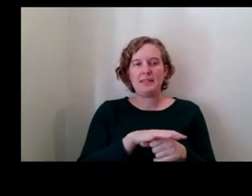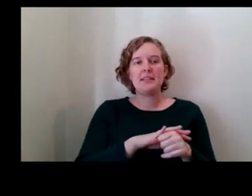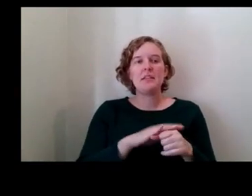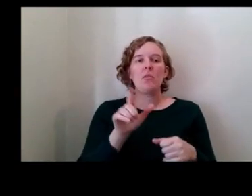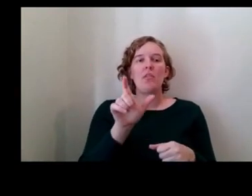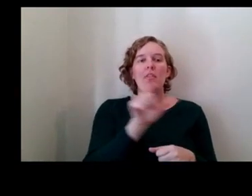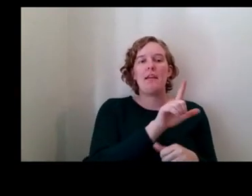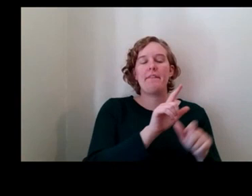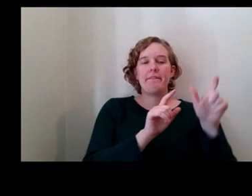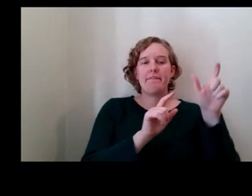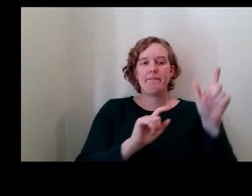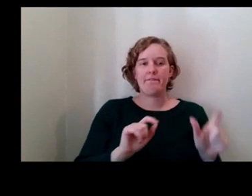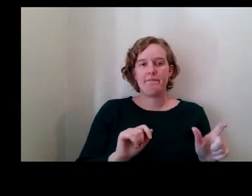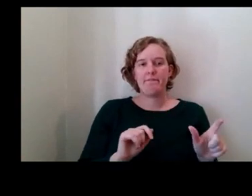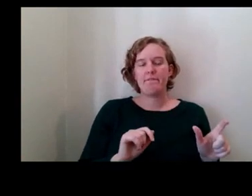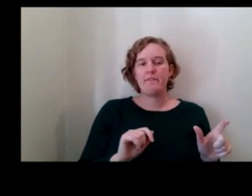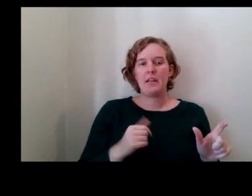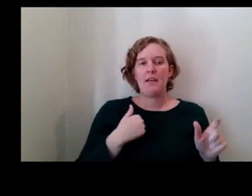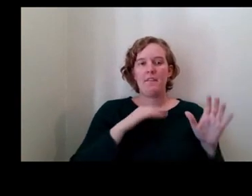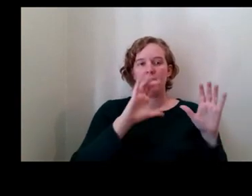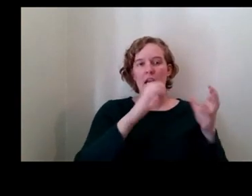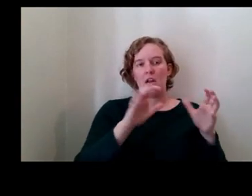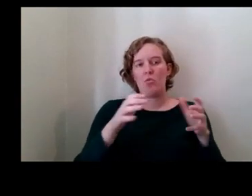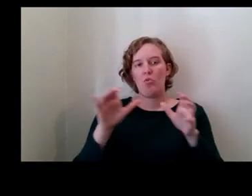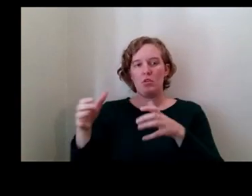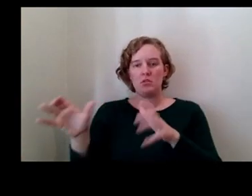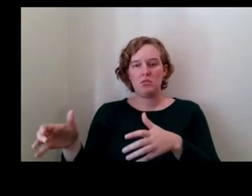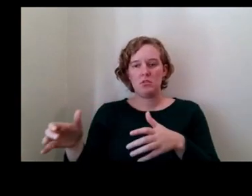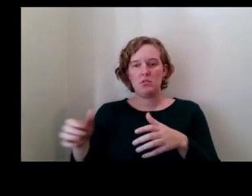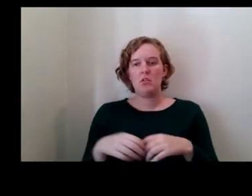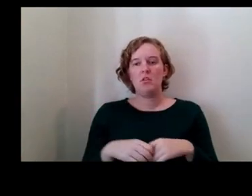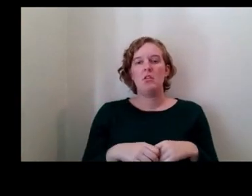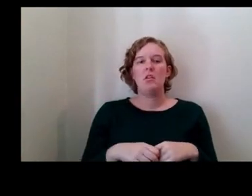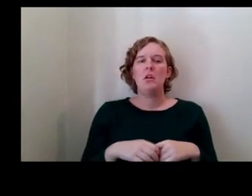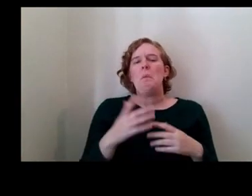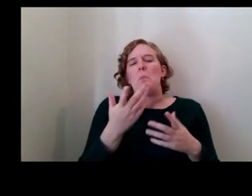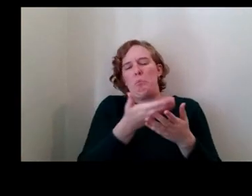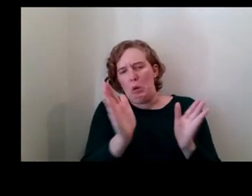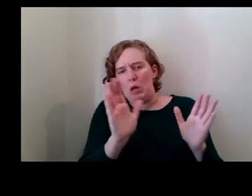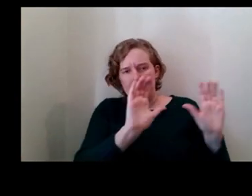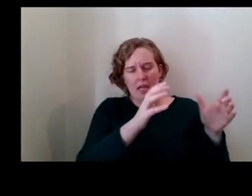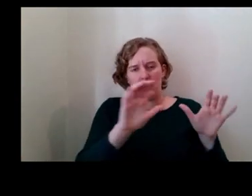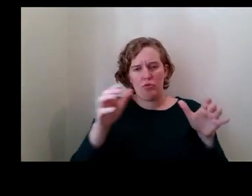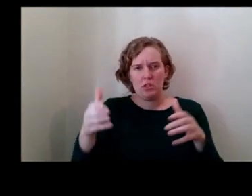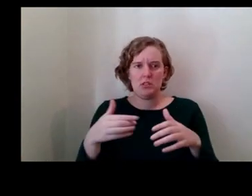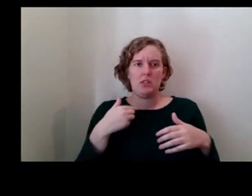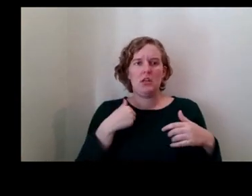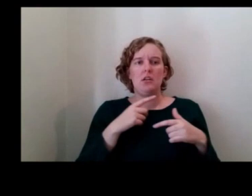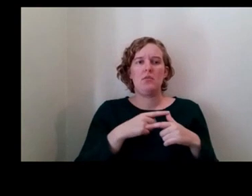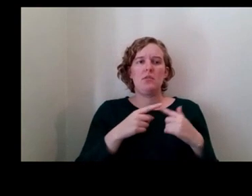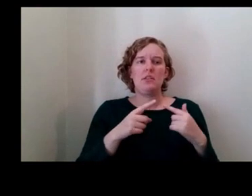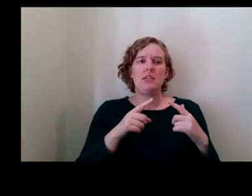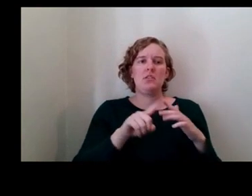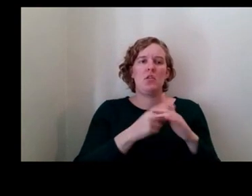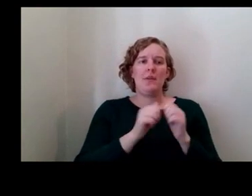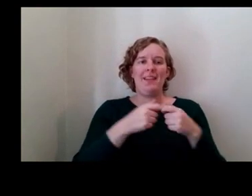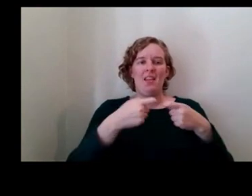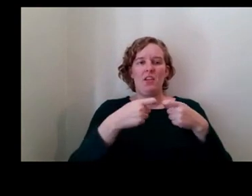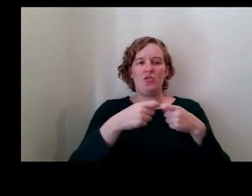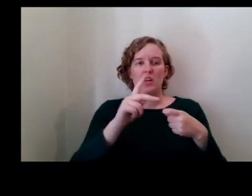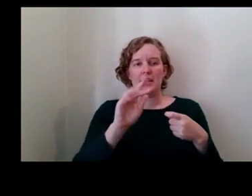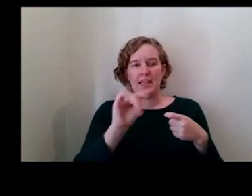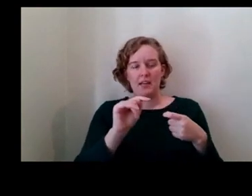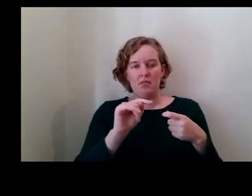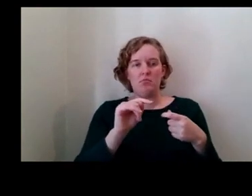actually categorized these products very broadly. And these groups, starting at the top, we've got electronic kits, and